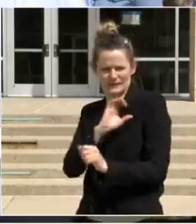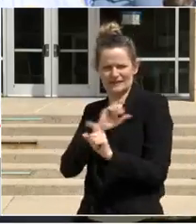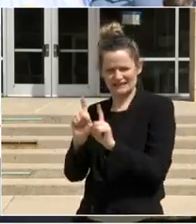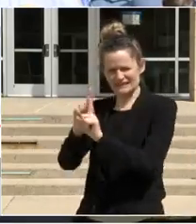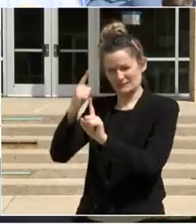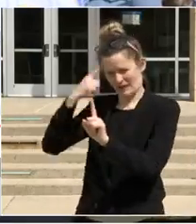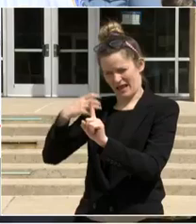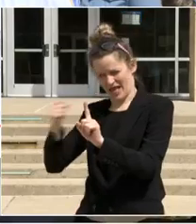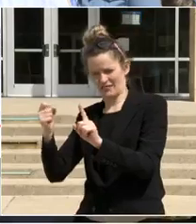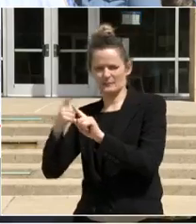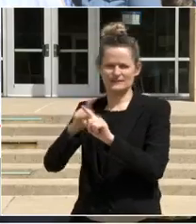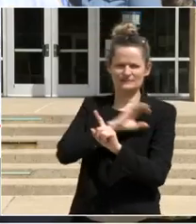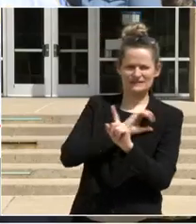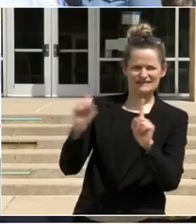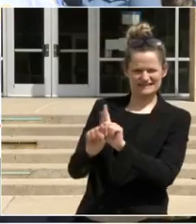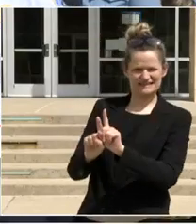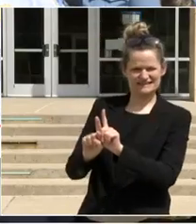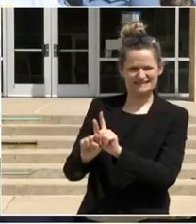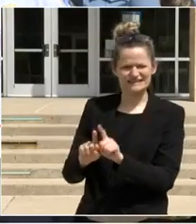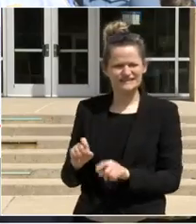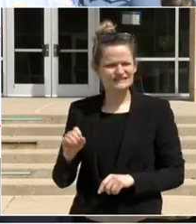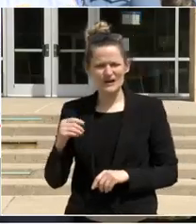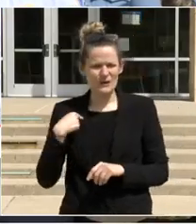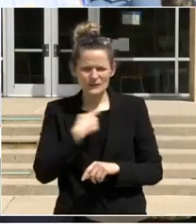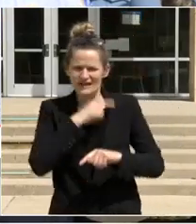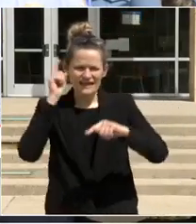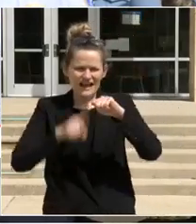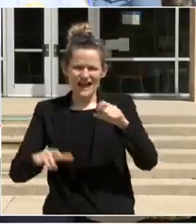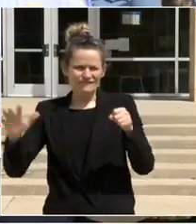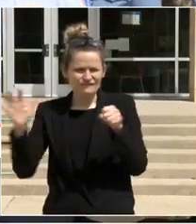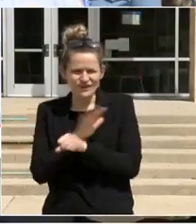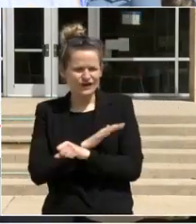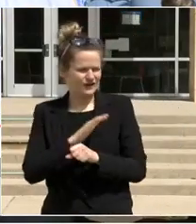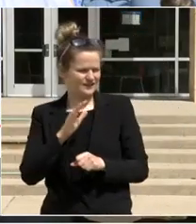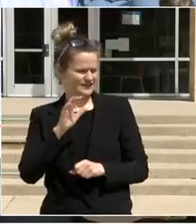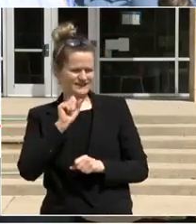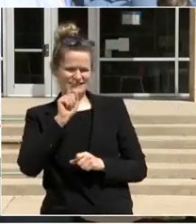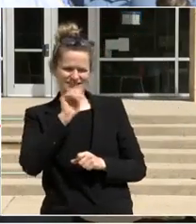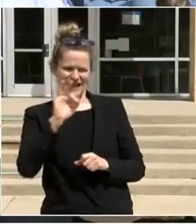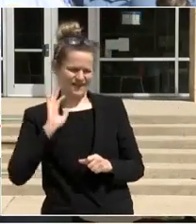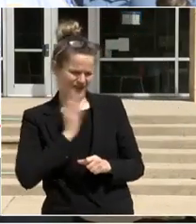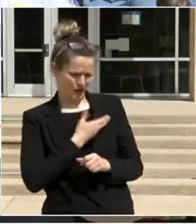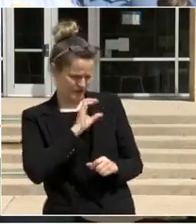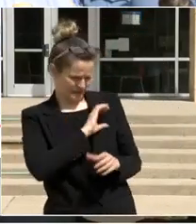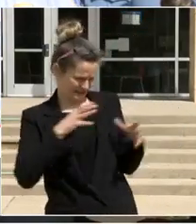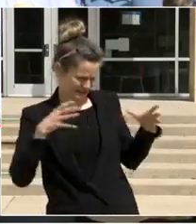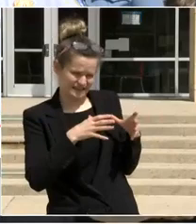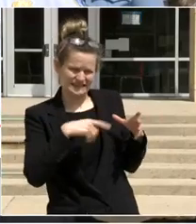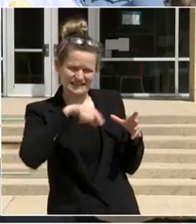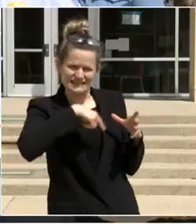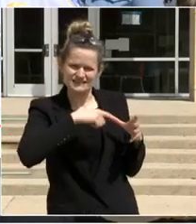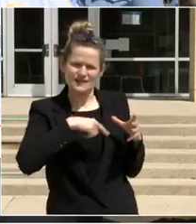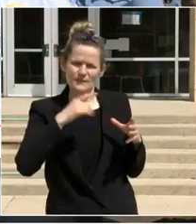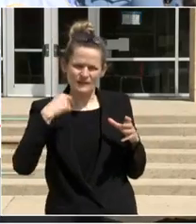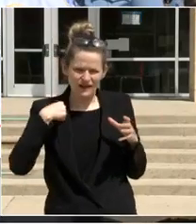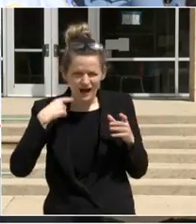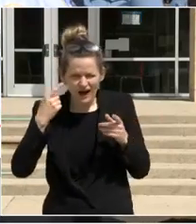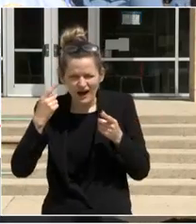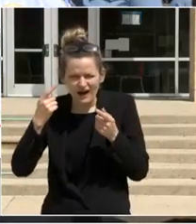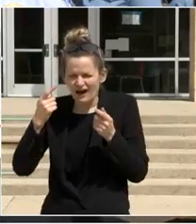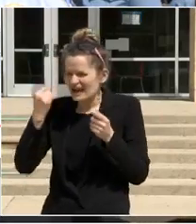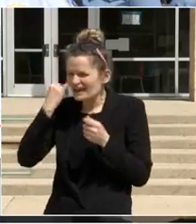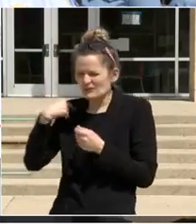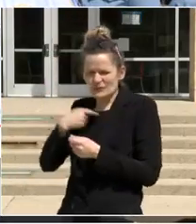our need for a fully staffed force. It is also just poor management to extend